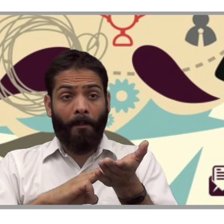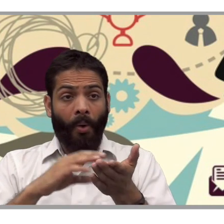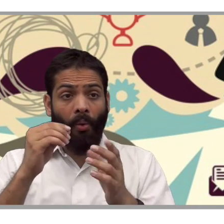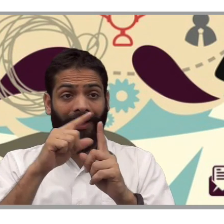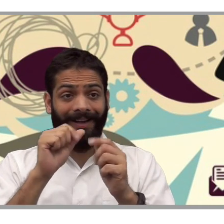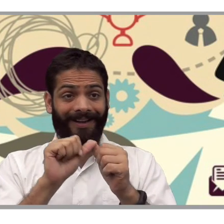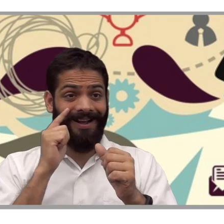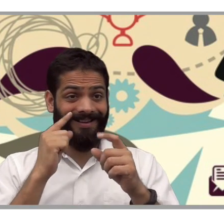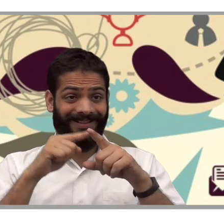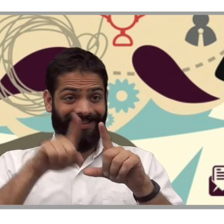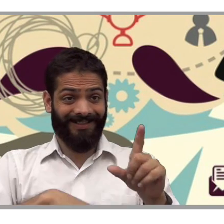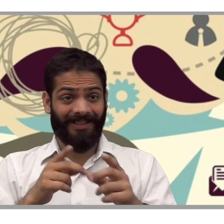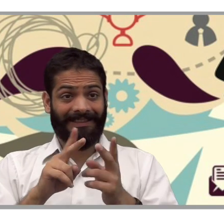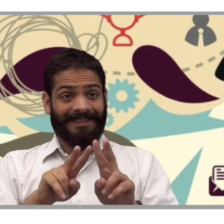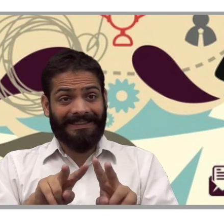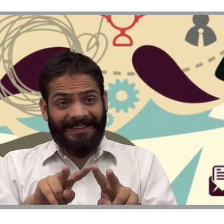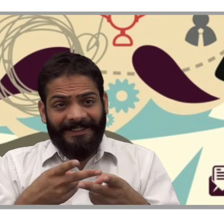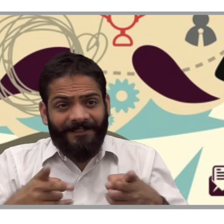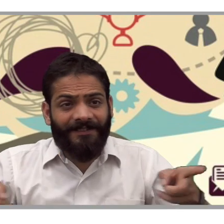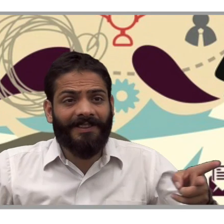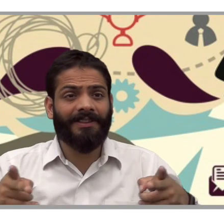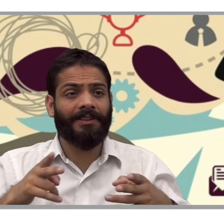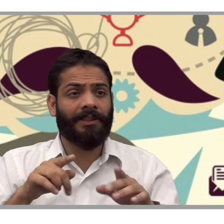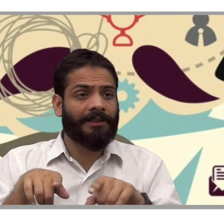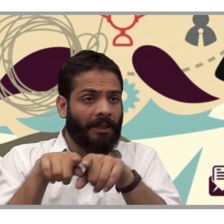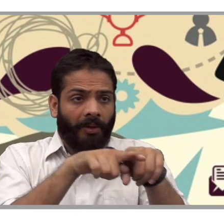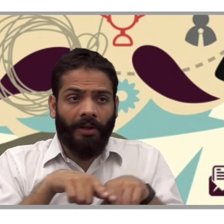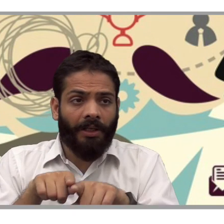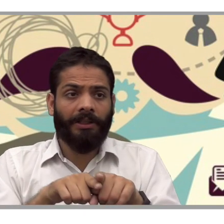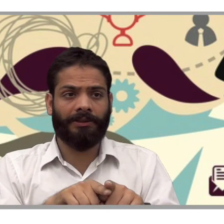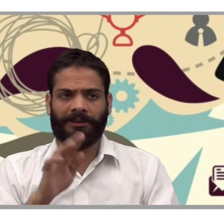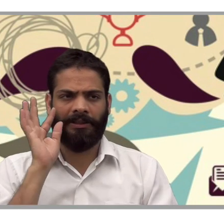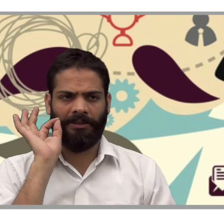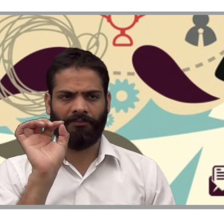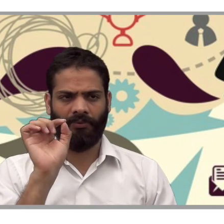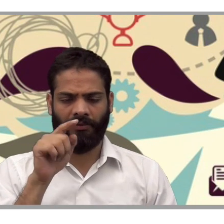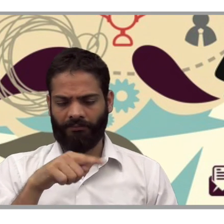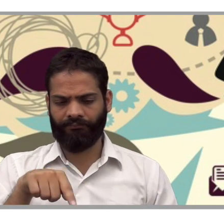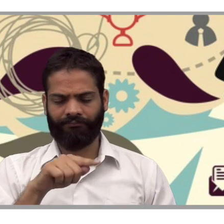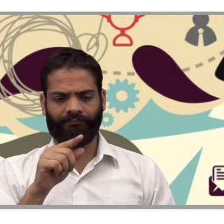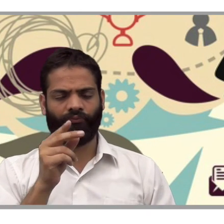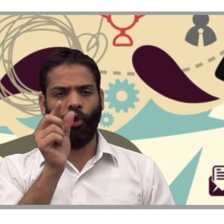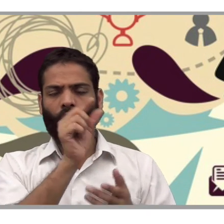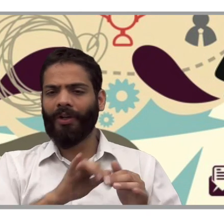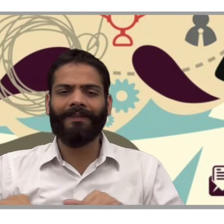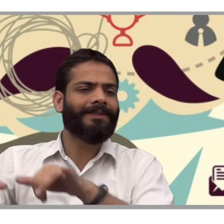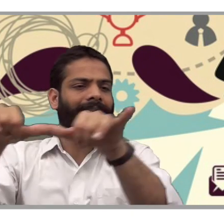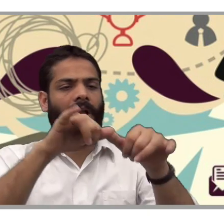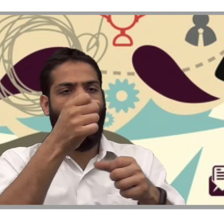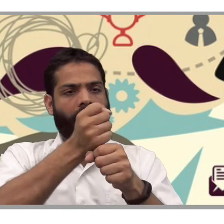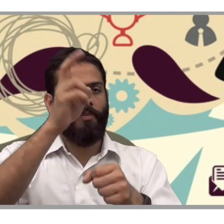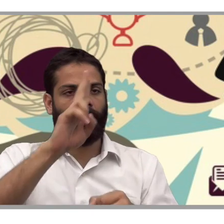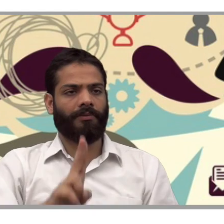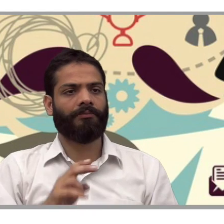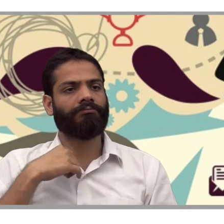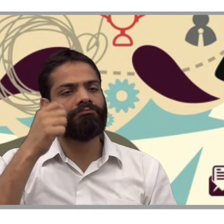crucial in the understanding of universal grammar. The current conceptions about the design of faculty of